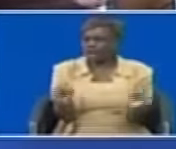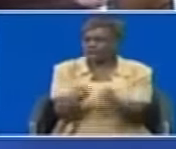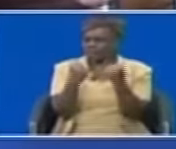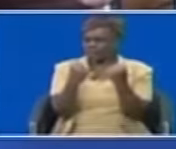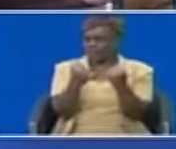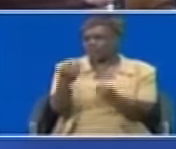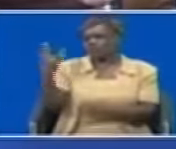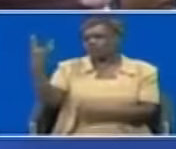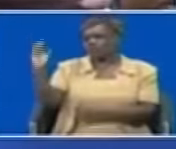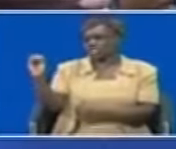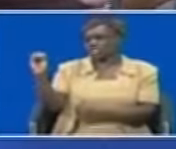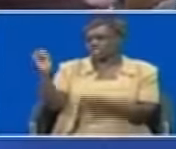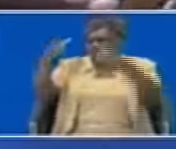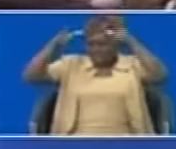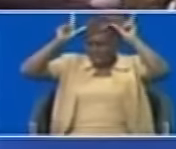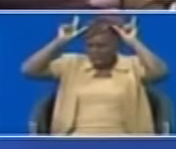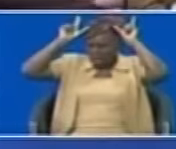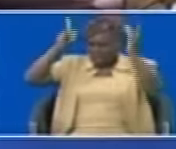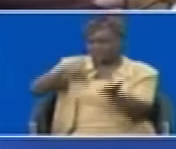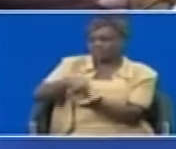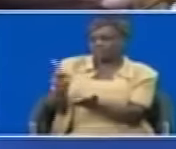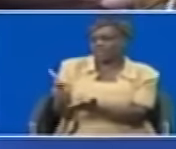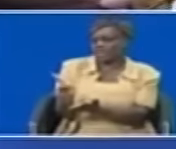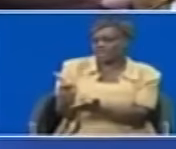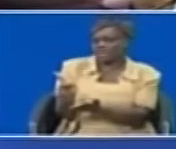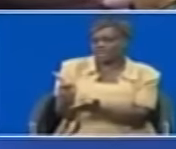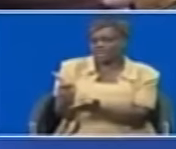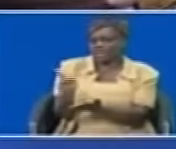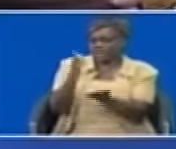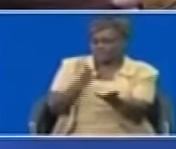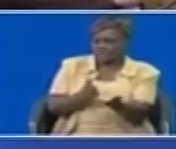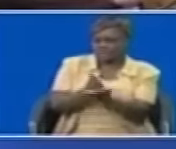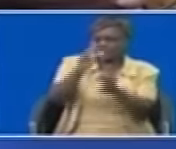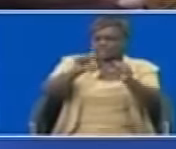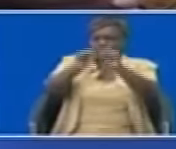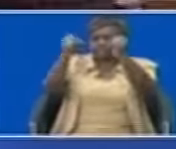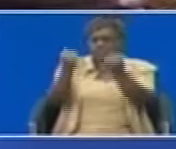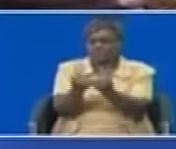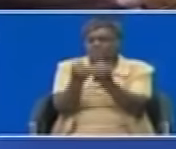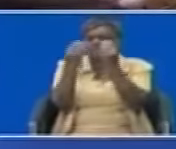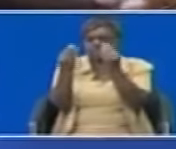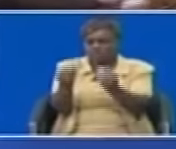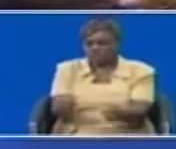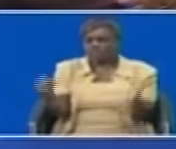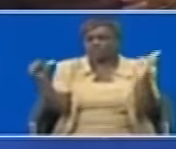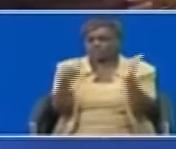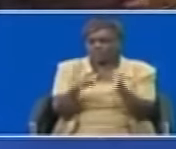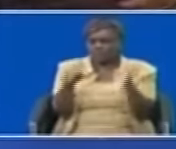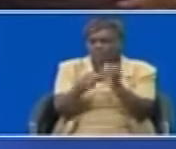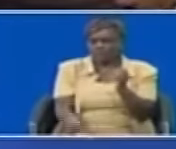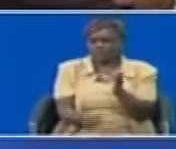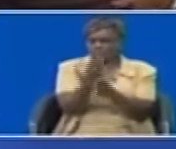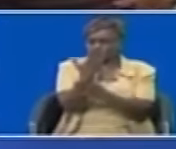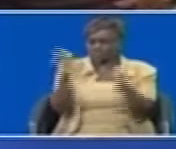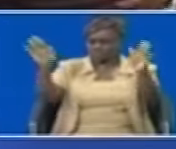40 cows were paid. The alternative justice system or conflict resolution system that we had created in the